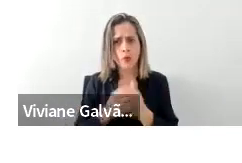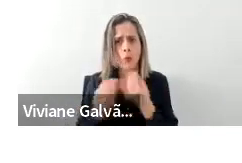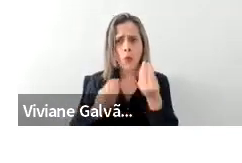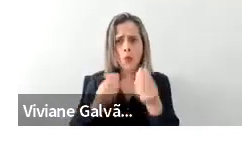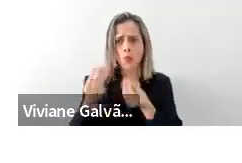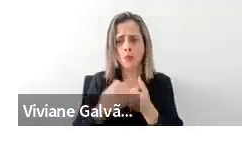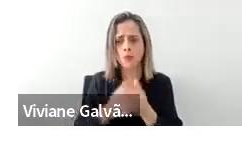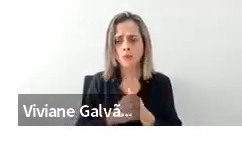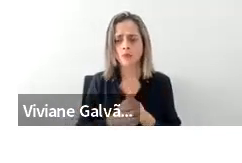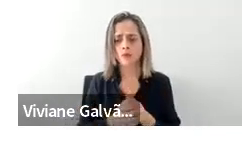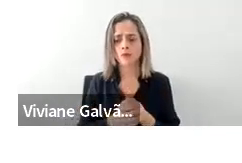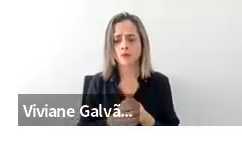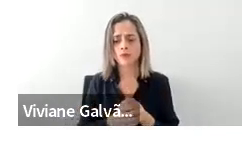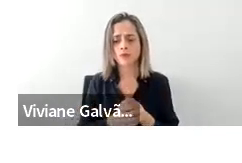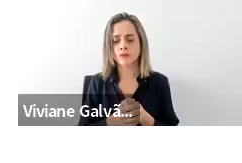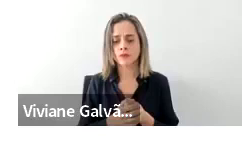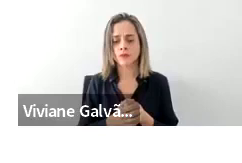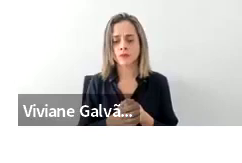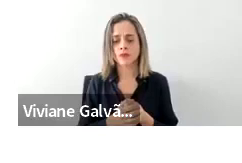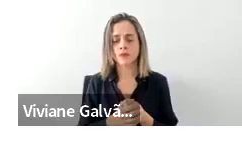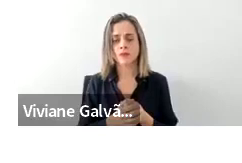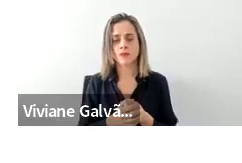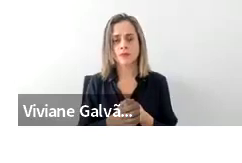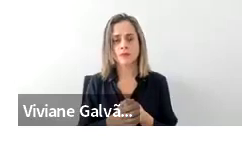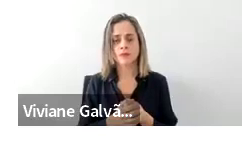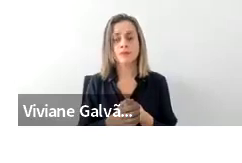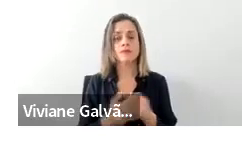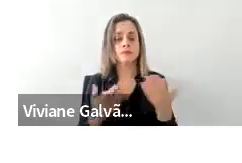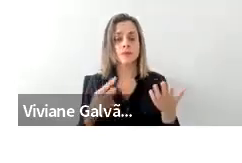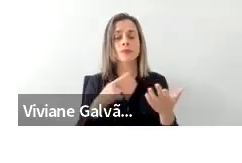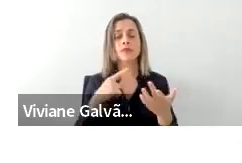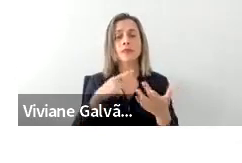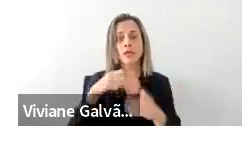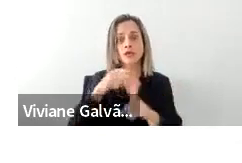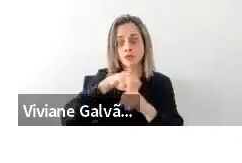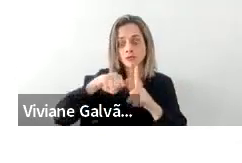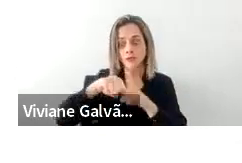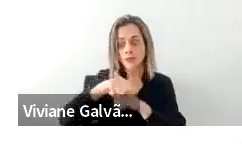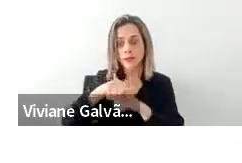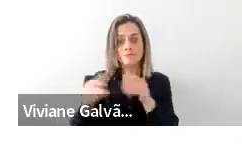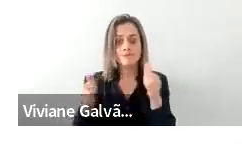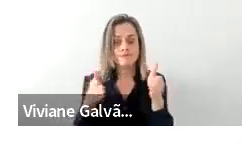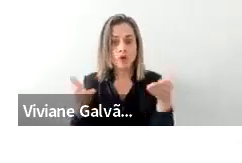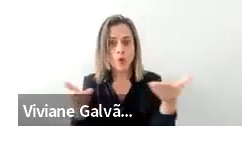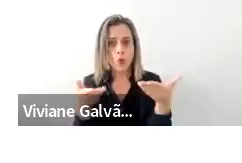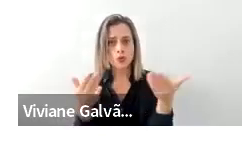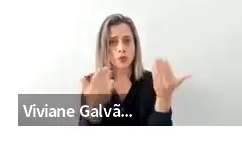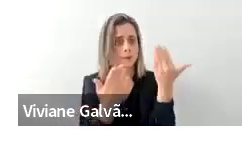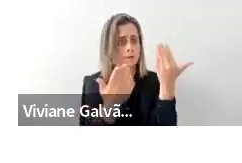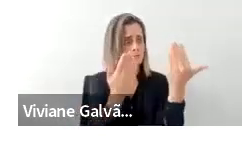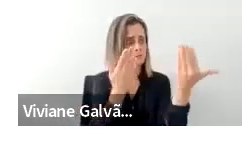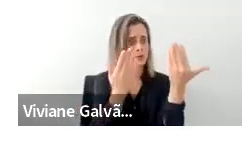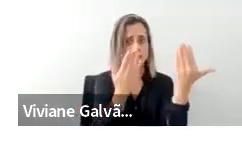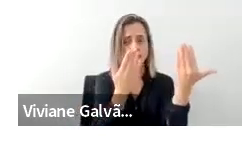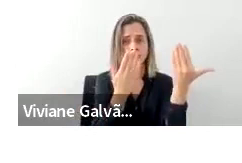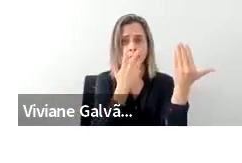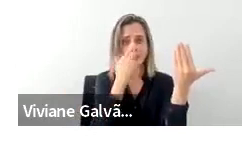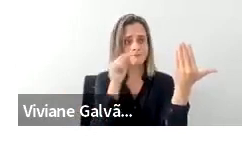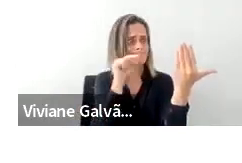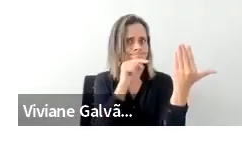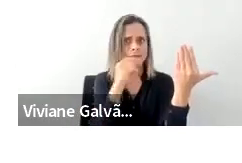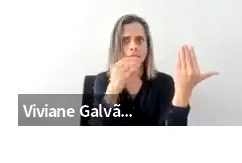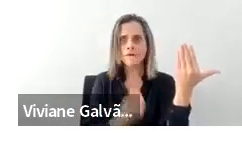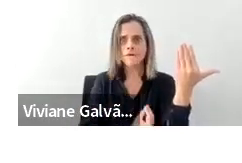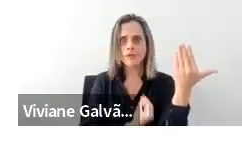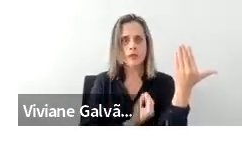contrast, in the new society, our science will take a central place in life. In other words, what Vygotsky is saying is there can't